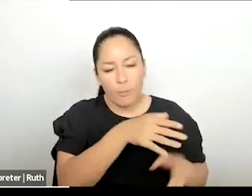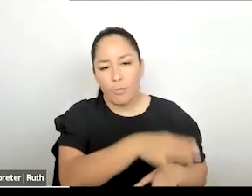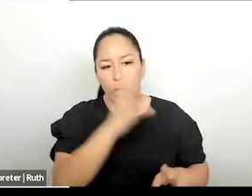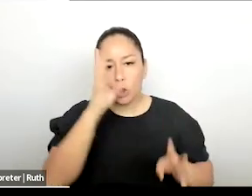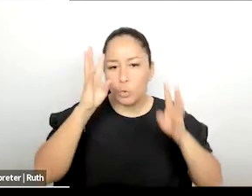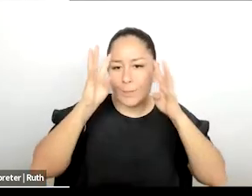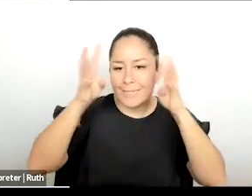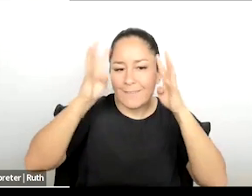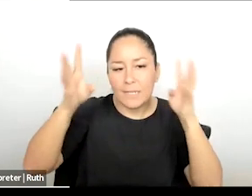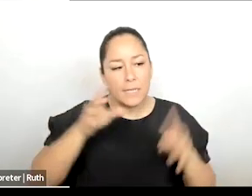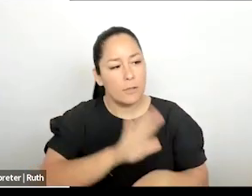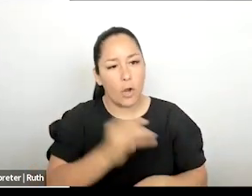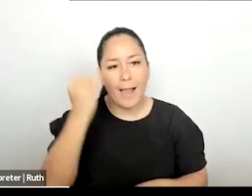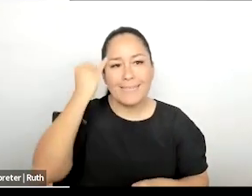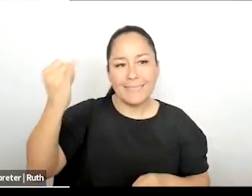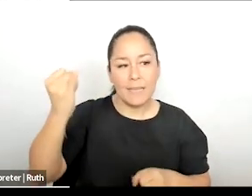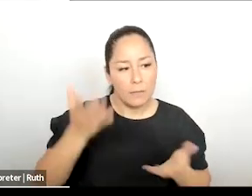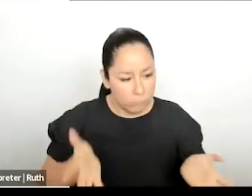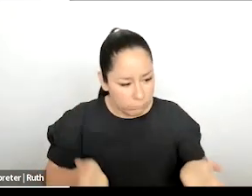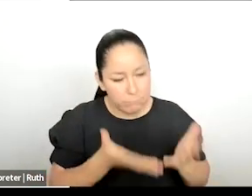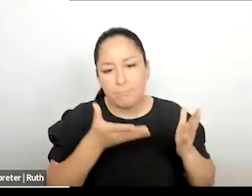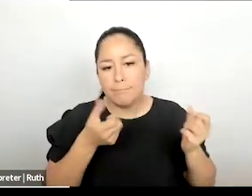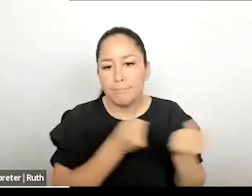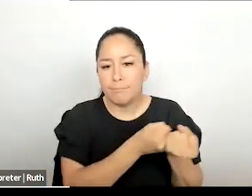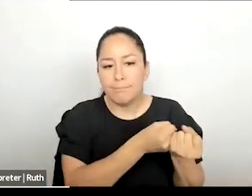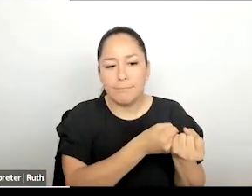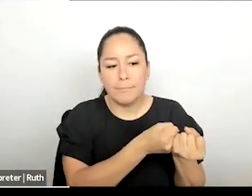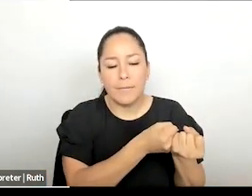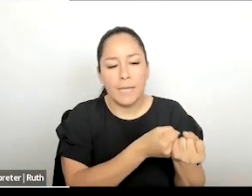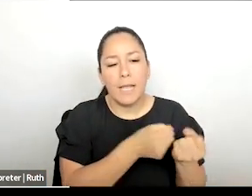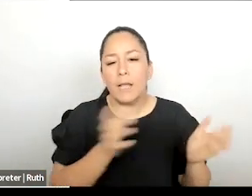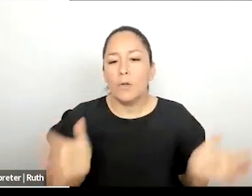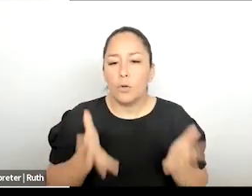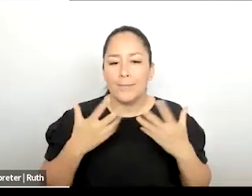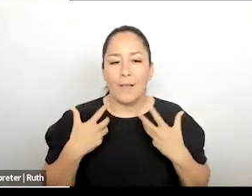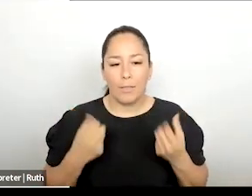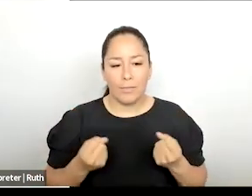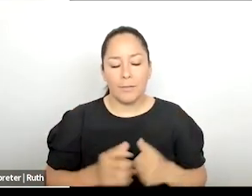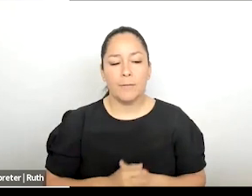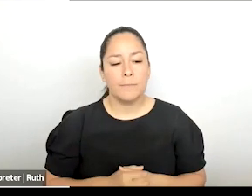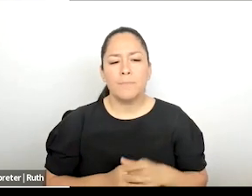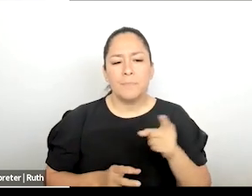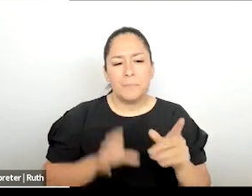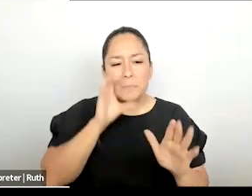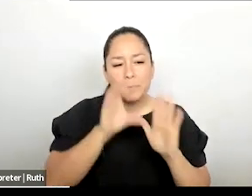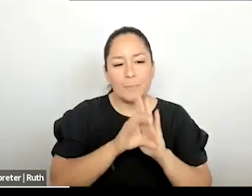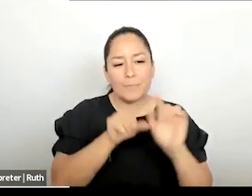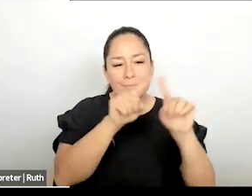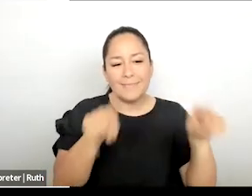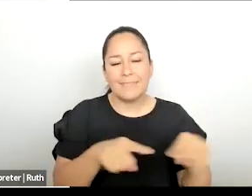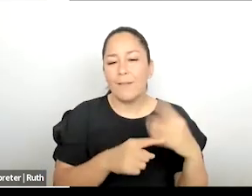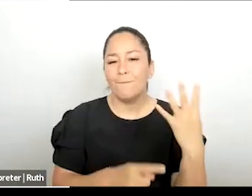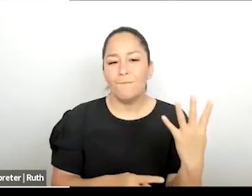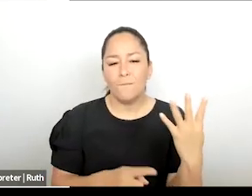creativity, to develop community-driven solutions that promote health. On this image on the slide, you see